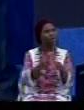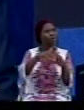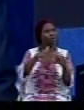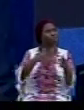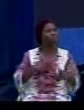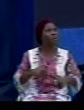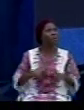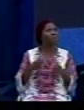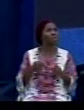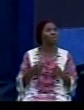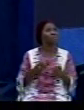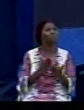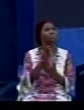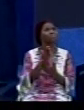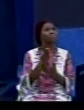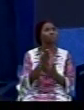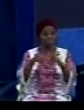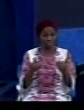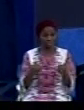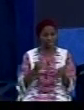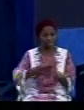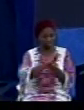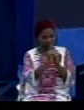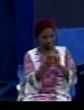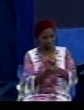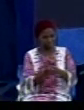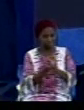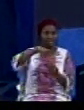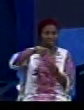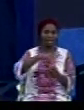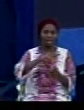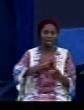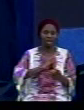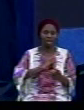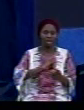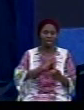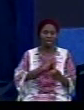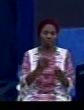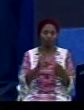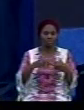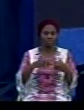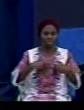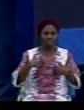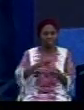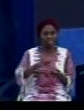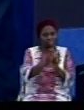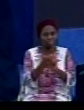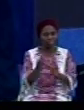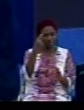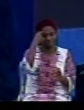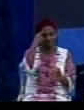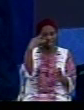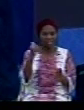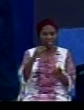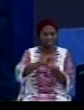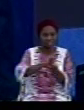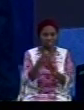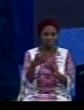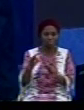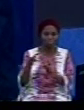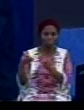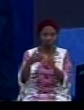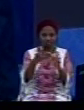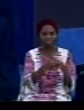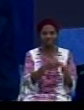I'm going to have a change of heart, a change of mind, a change of direction. And I want to now focus on